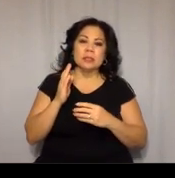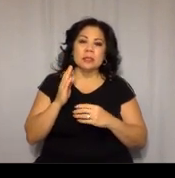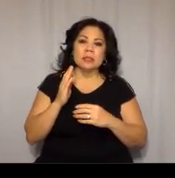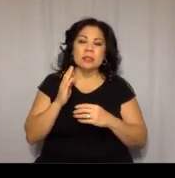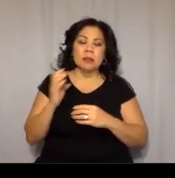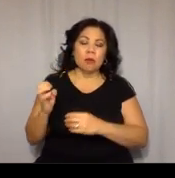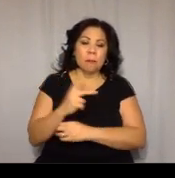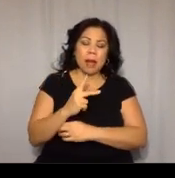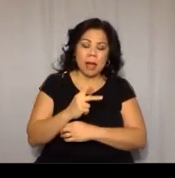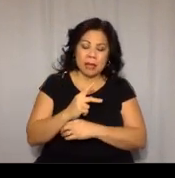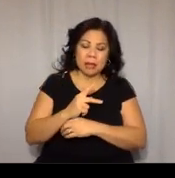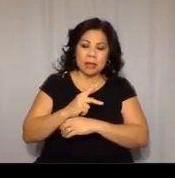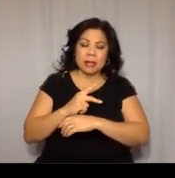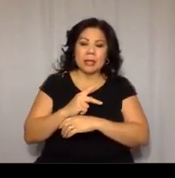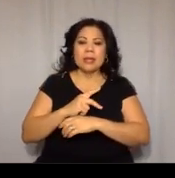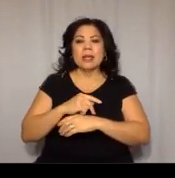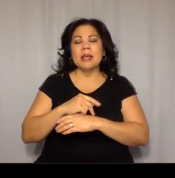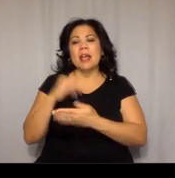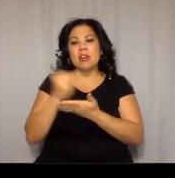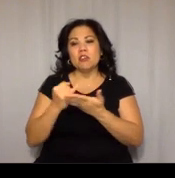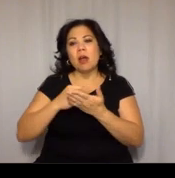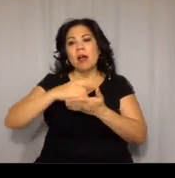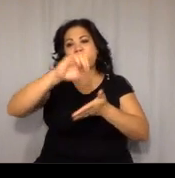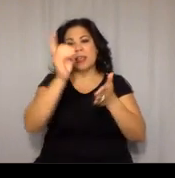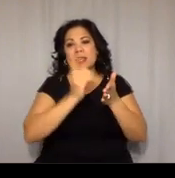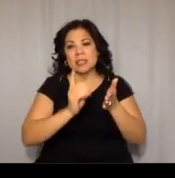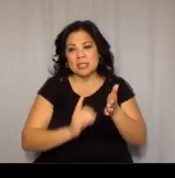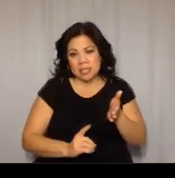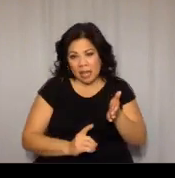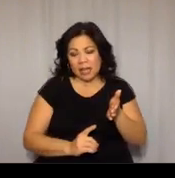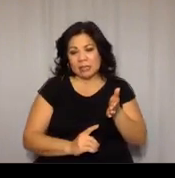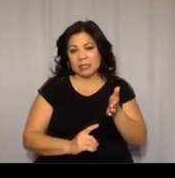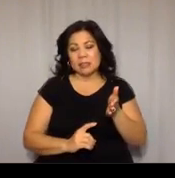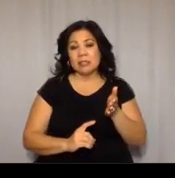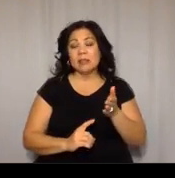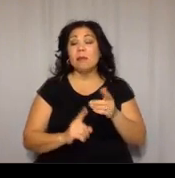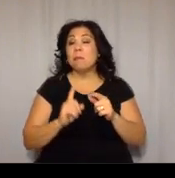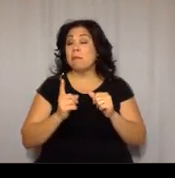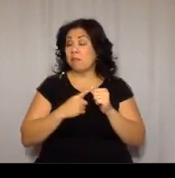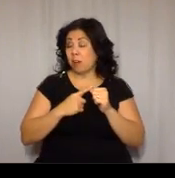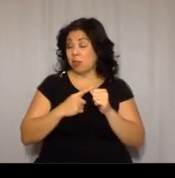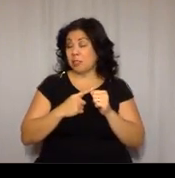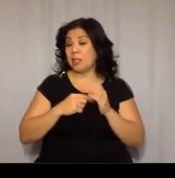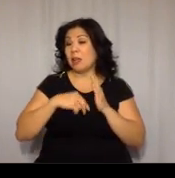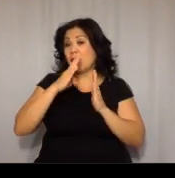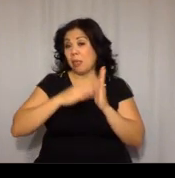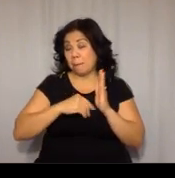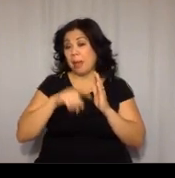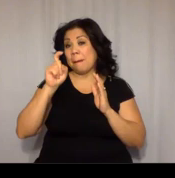beautiful decorations. So the decorations come after the paint is dry. And I could keep